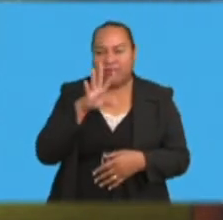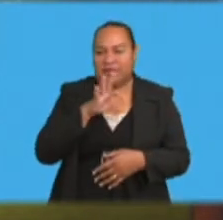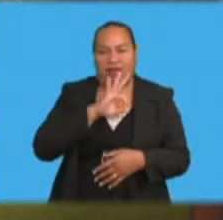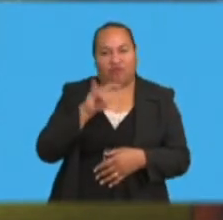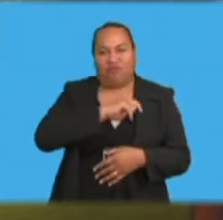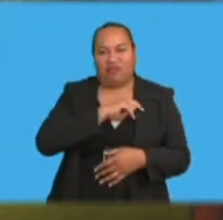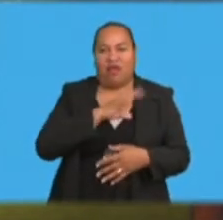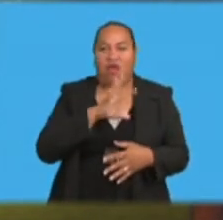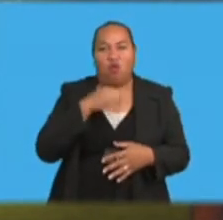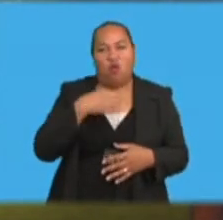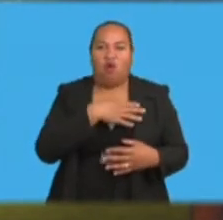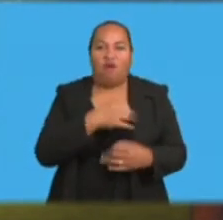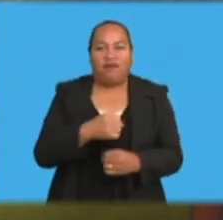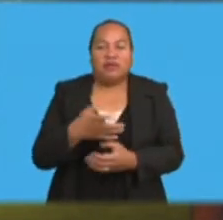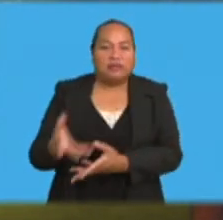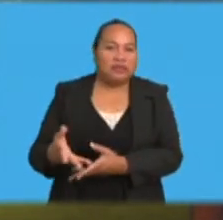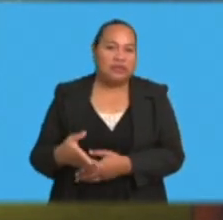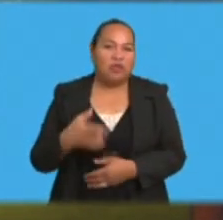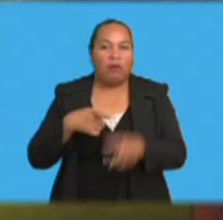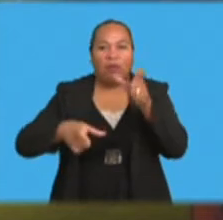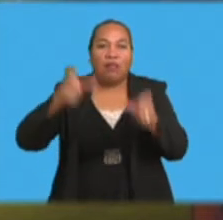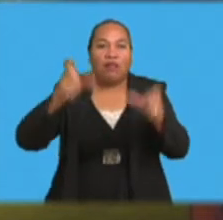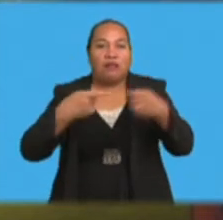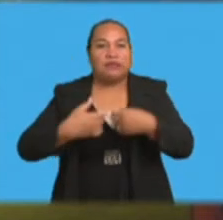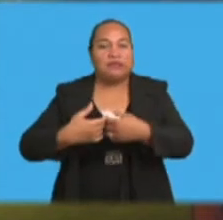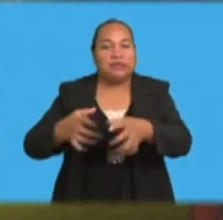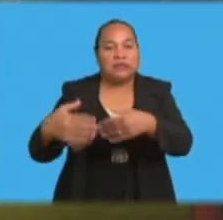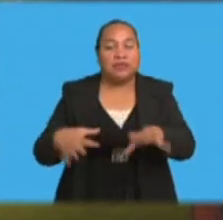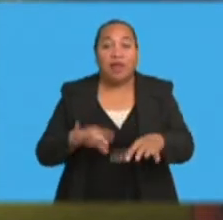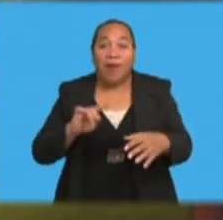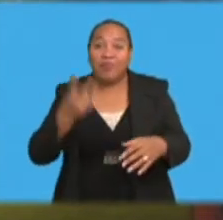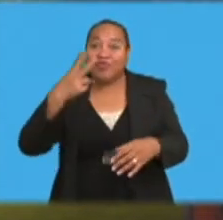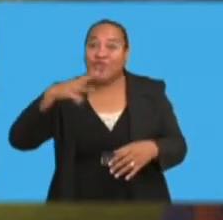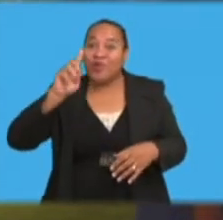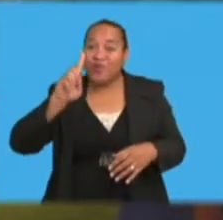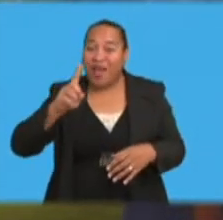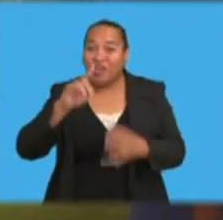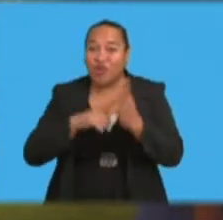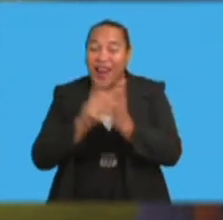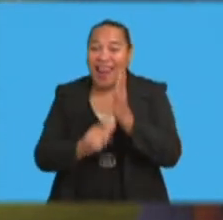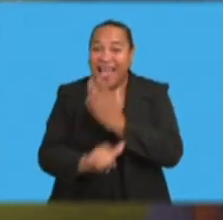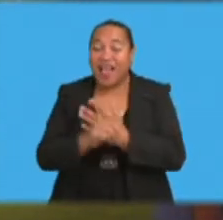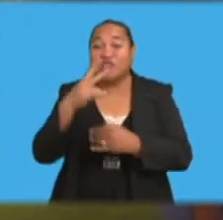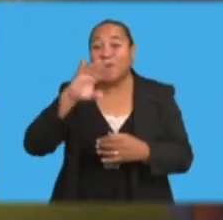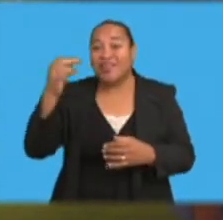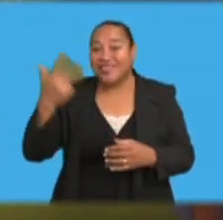key stakeholders. Madam Speaker, for the financial year ended 31 July 2017,